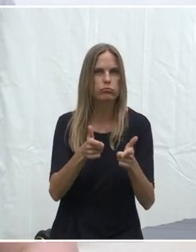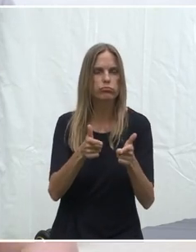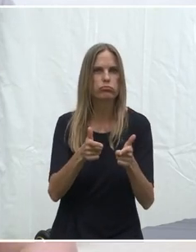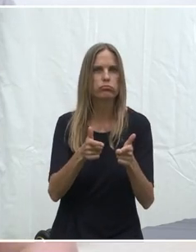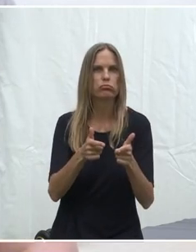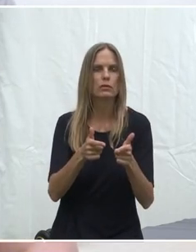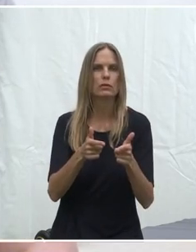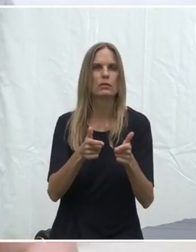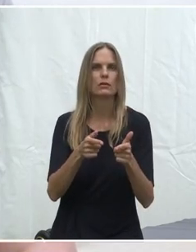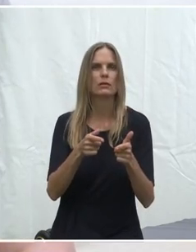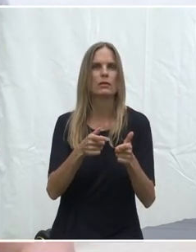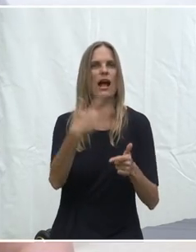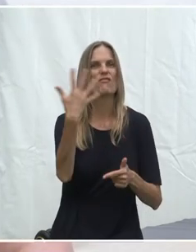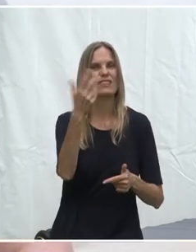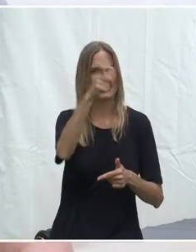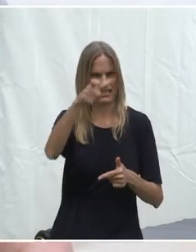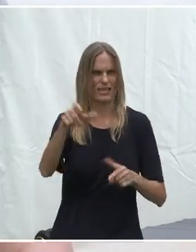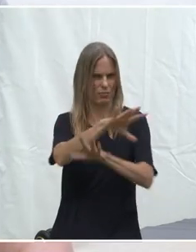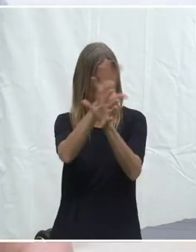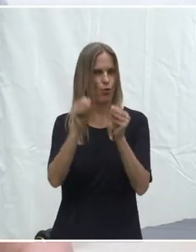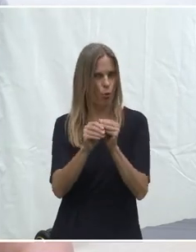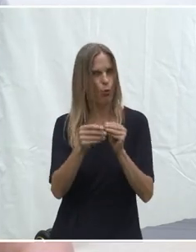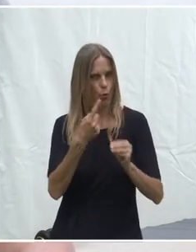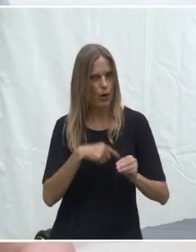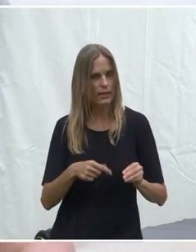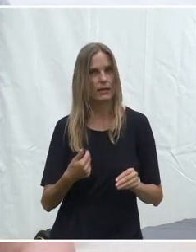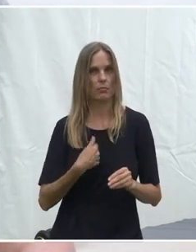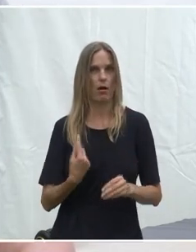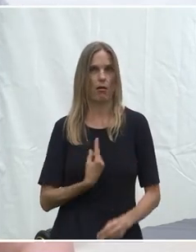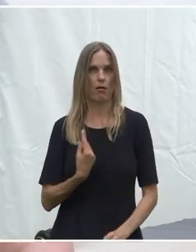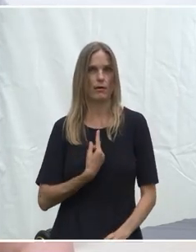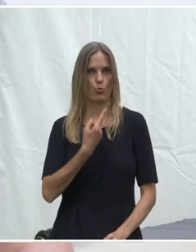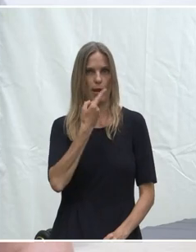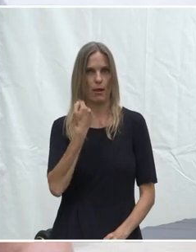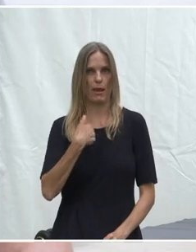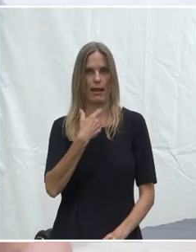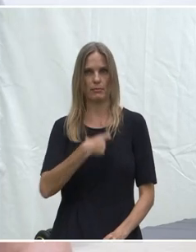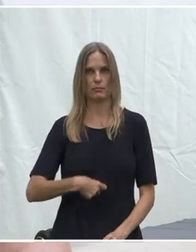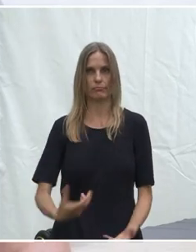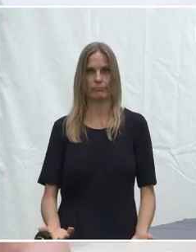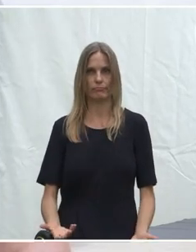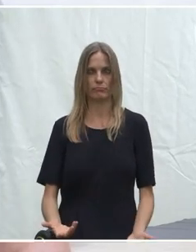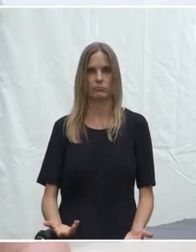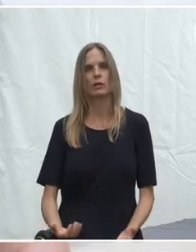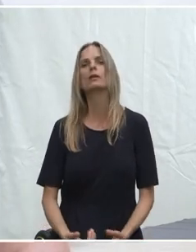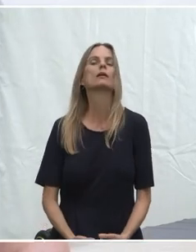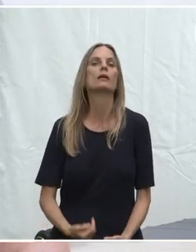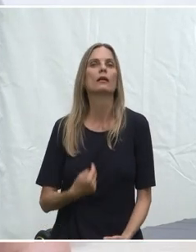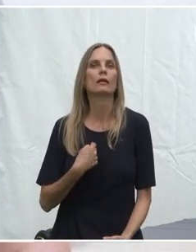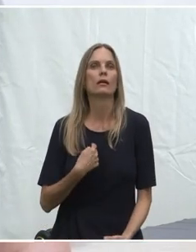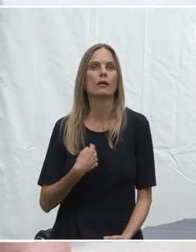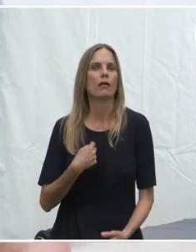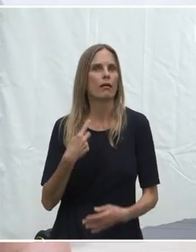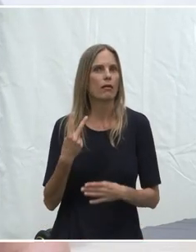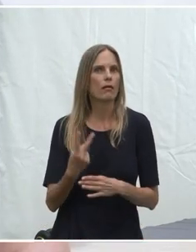There was around 50 people altogether. I was the only man in the room. And I checked twice to